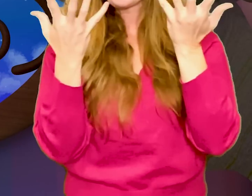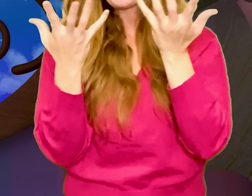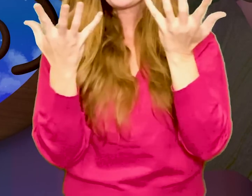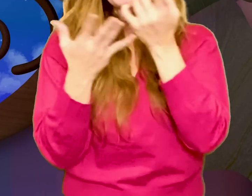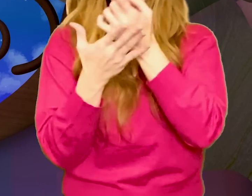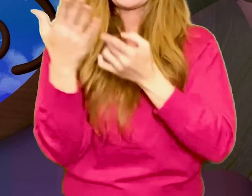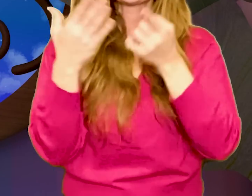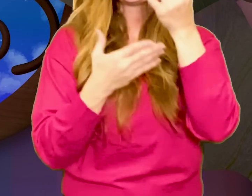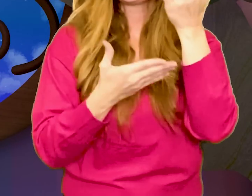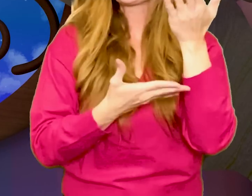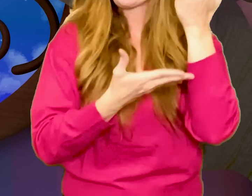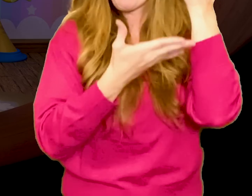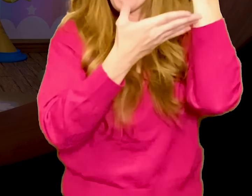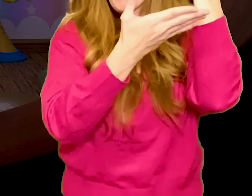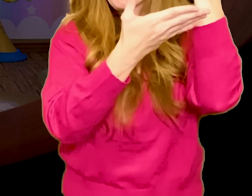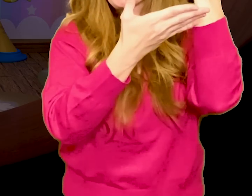what you